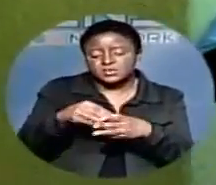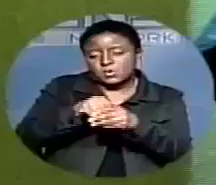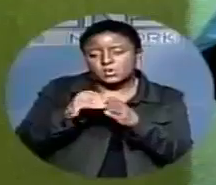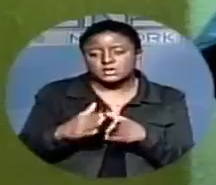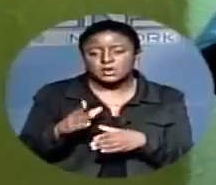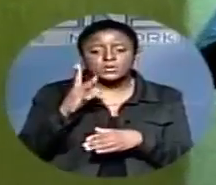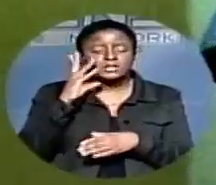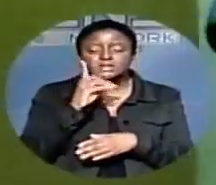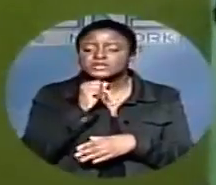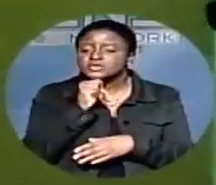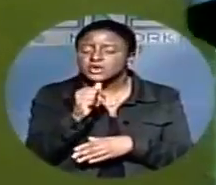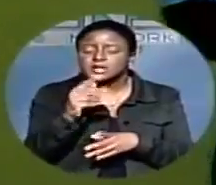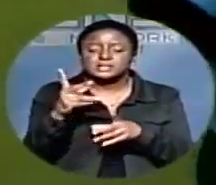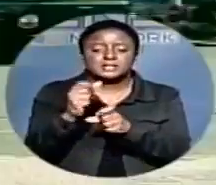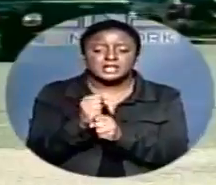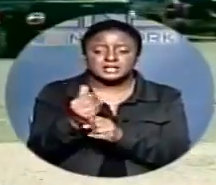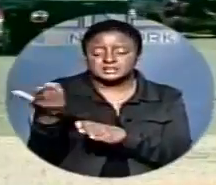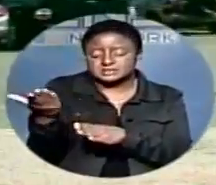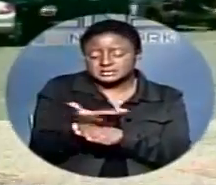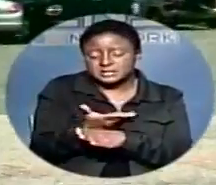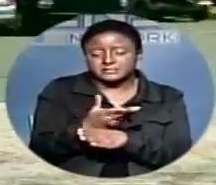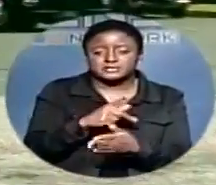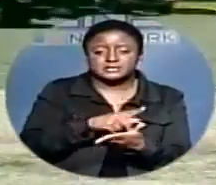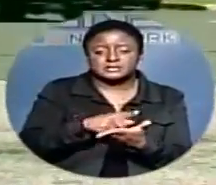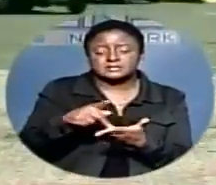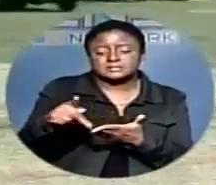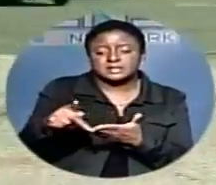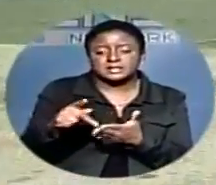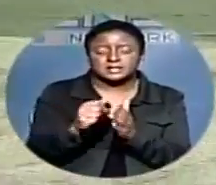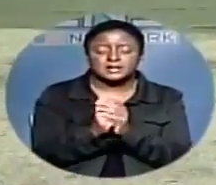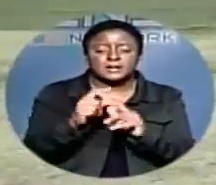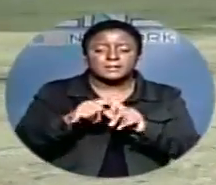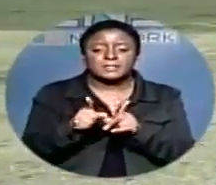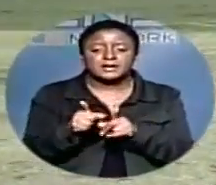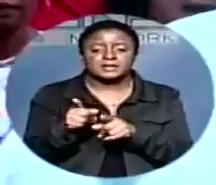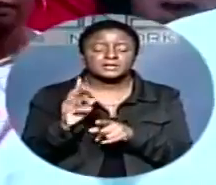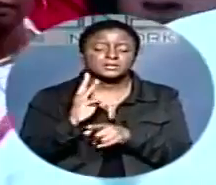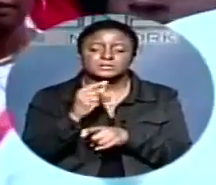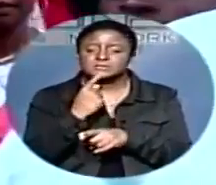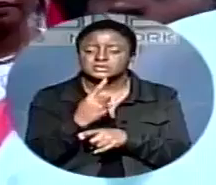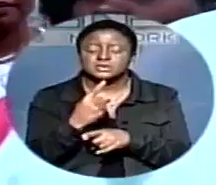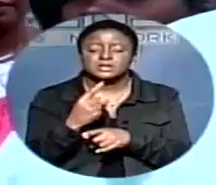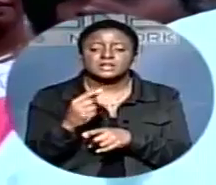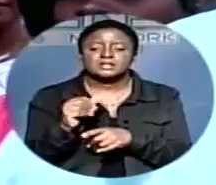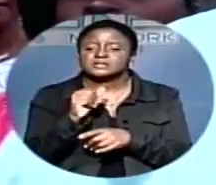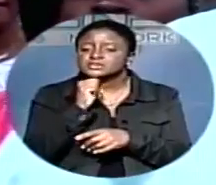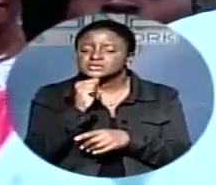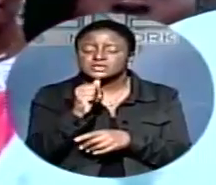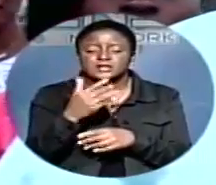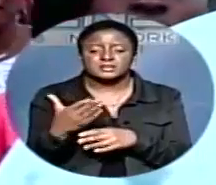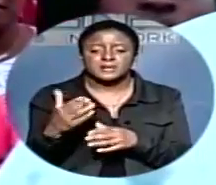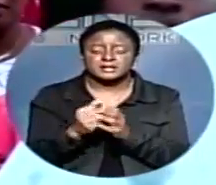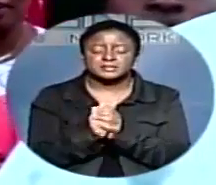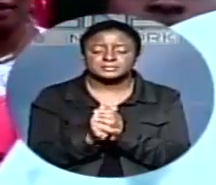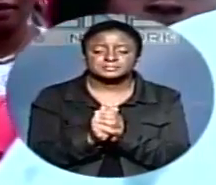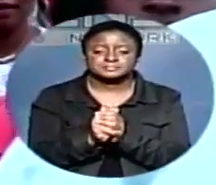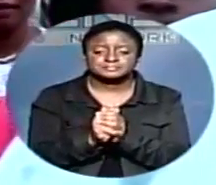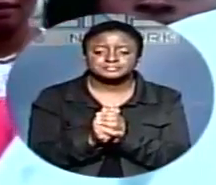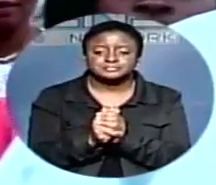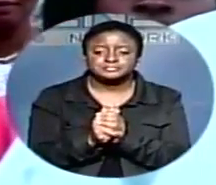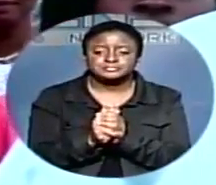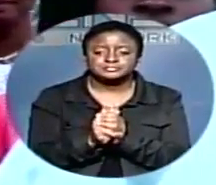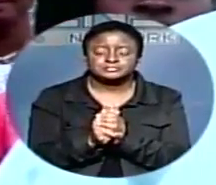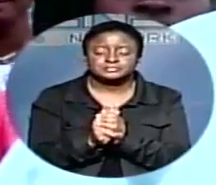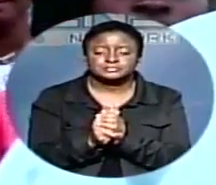events, union officials received news that this is not the case. We were advised that indeed Justice Longy had made a ruling,